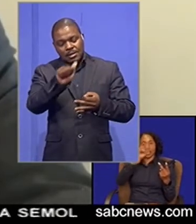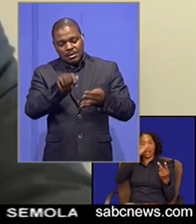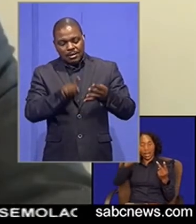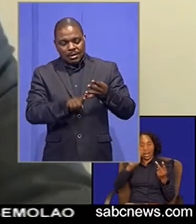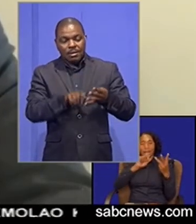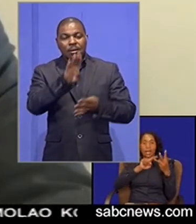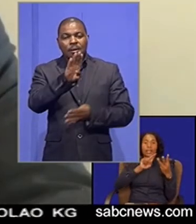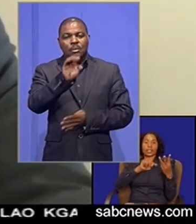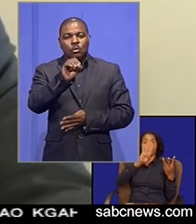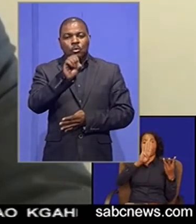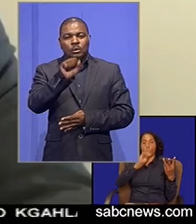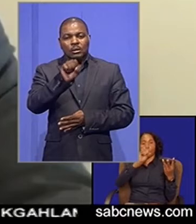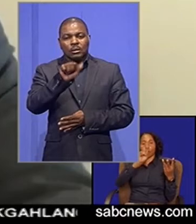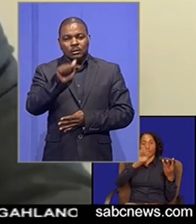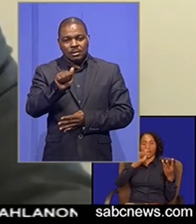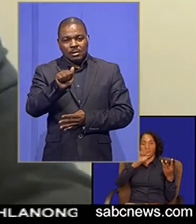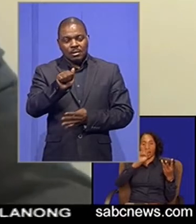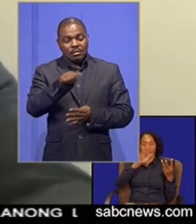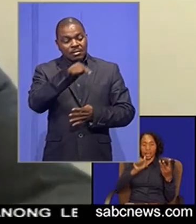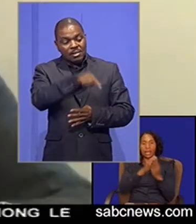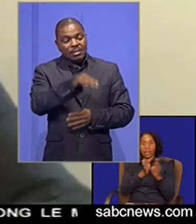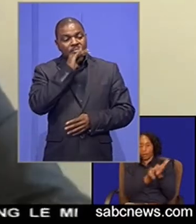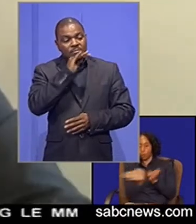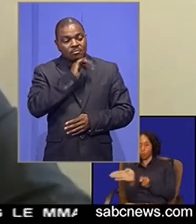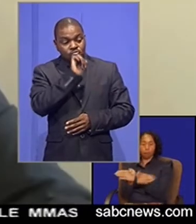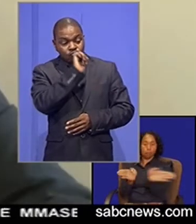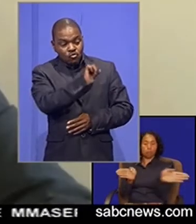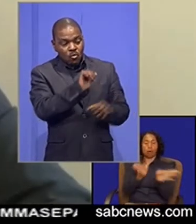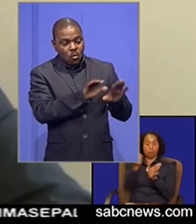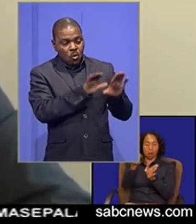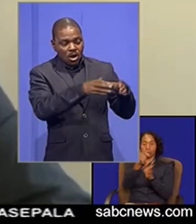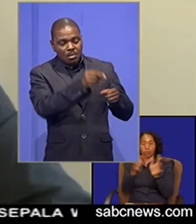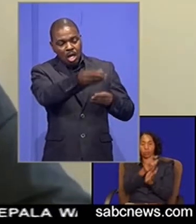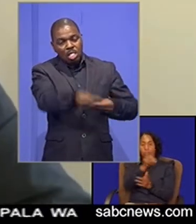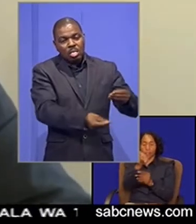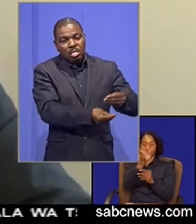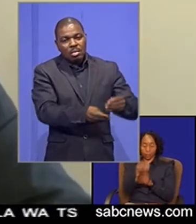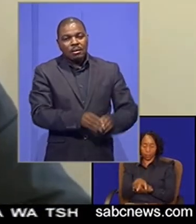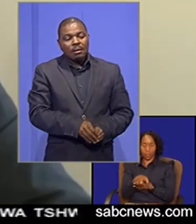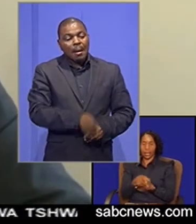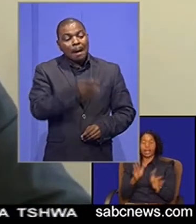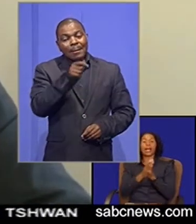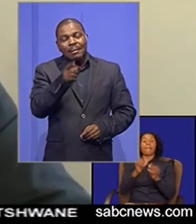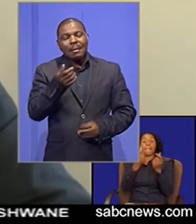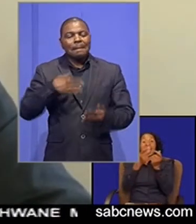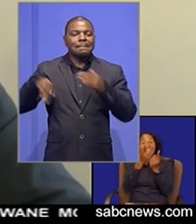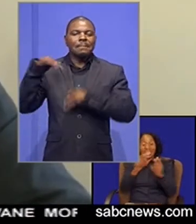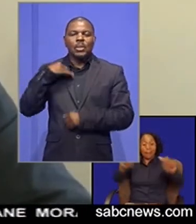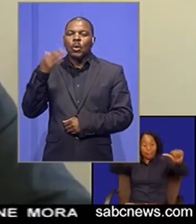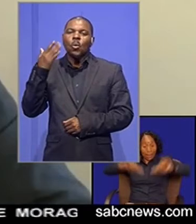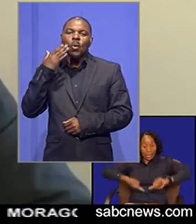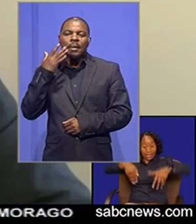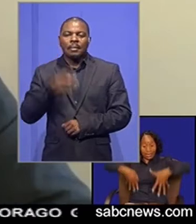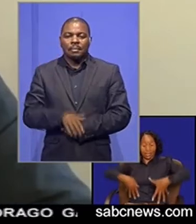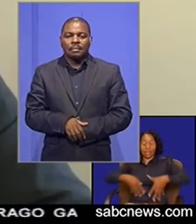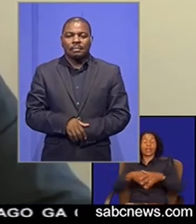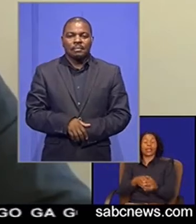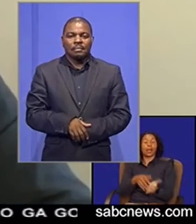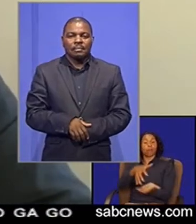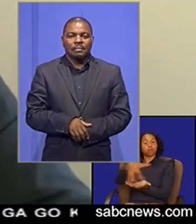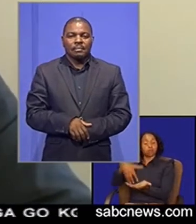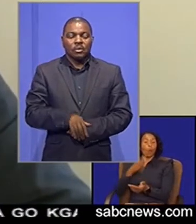standards, were diverted to your party's coffers. When will that money be returned to the fiscus